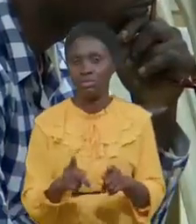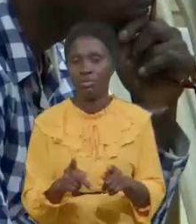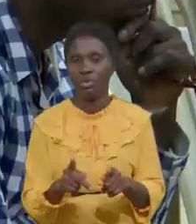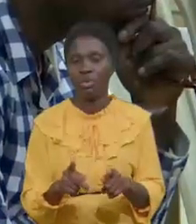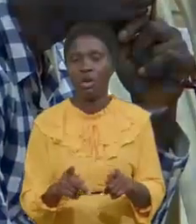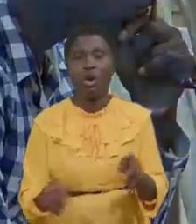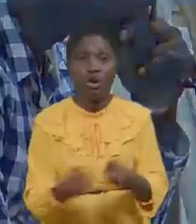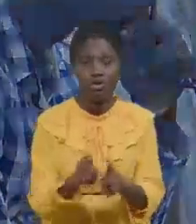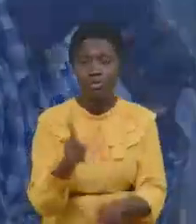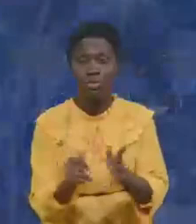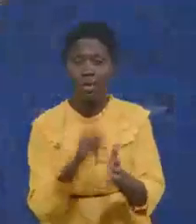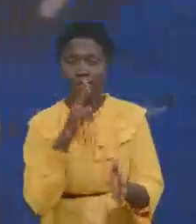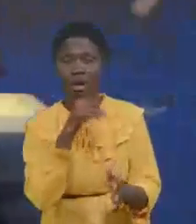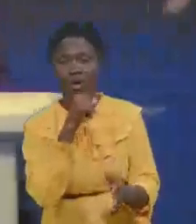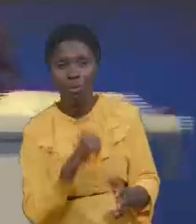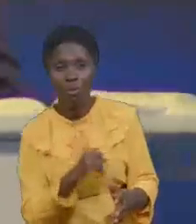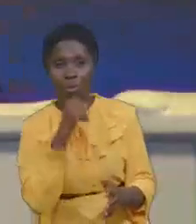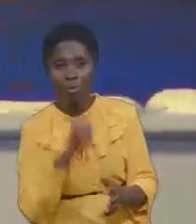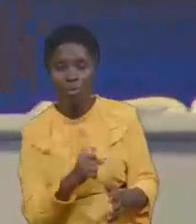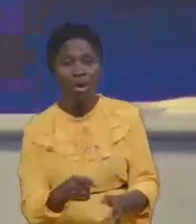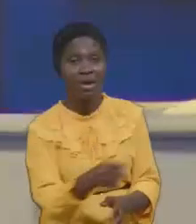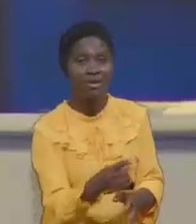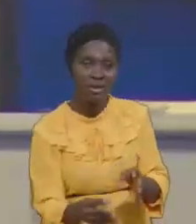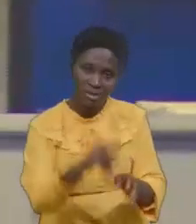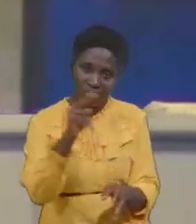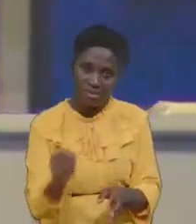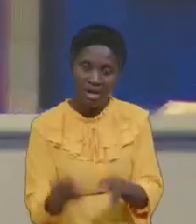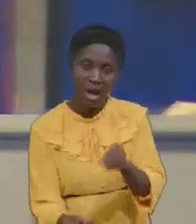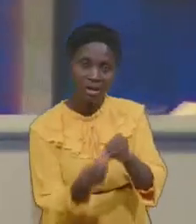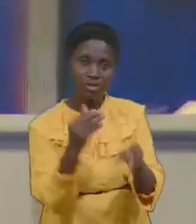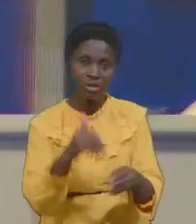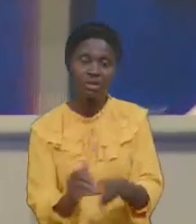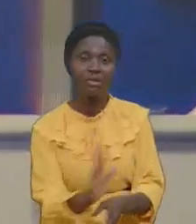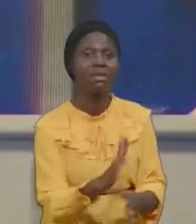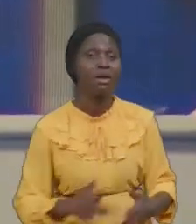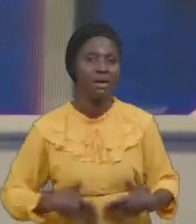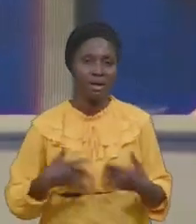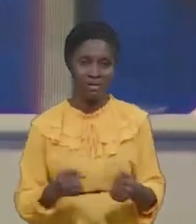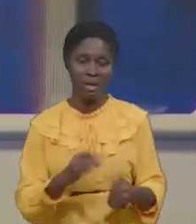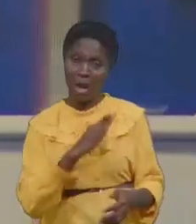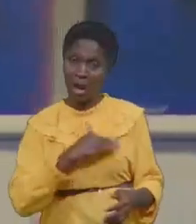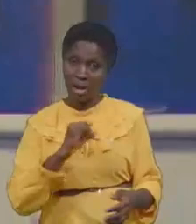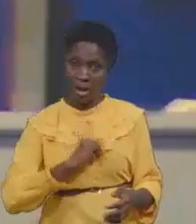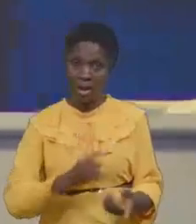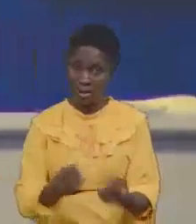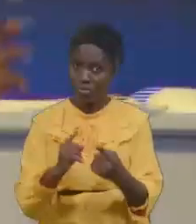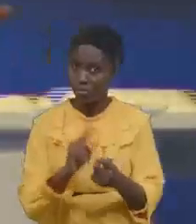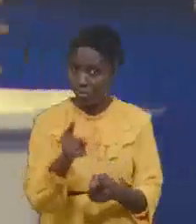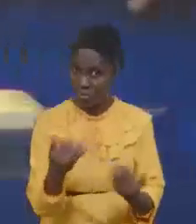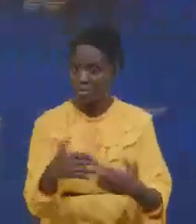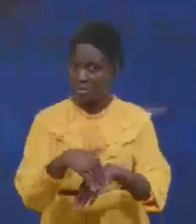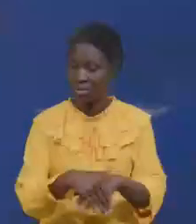and old, they need addition in their life. And I come to you tonight to invite you to